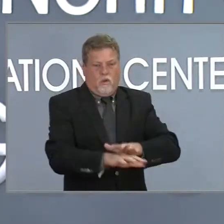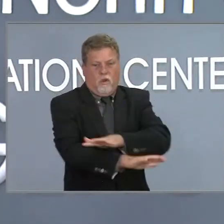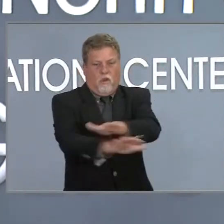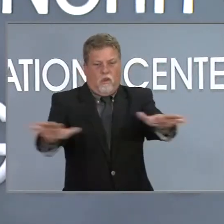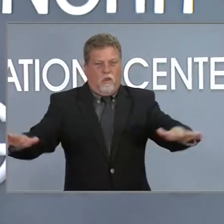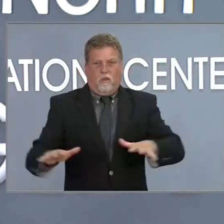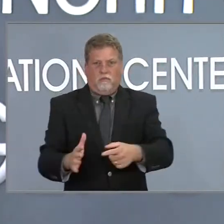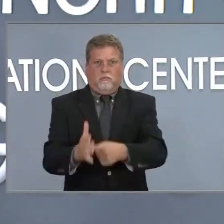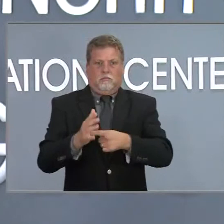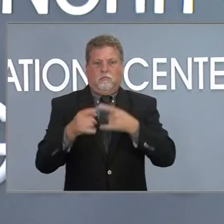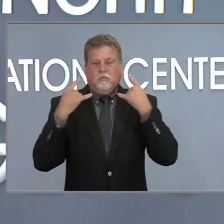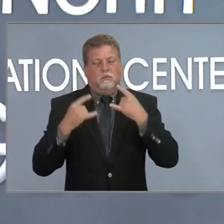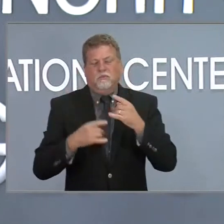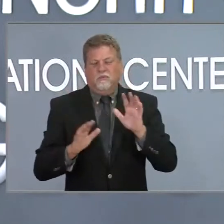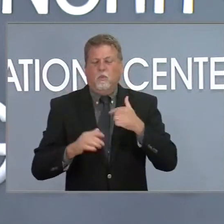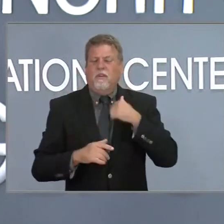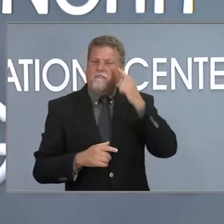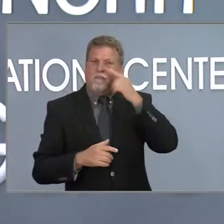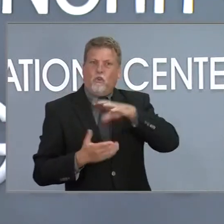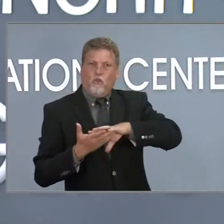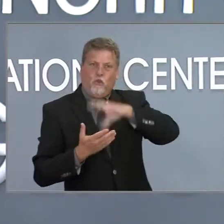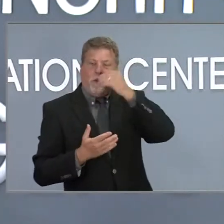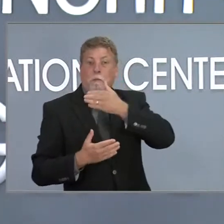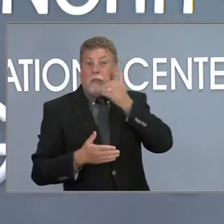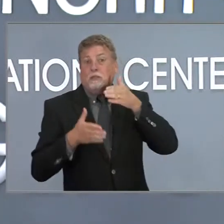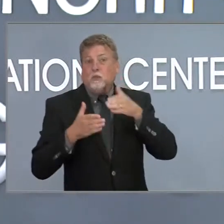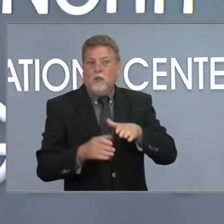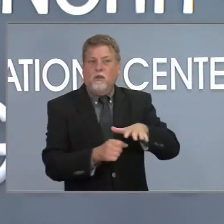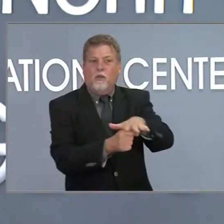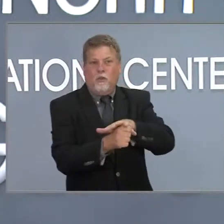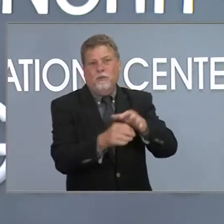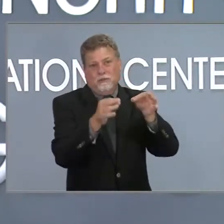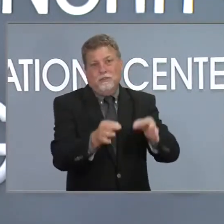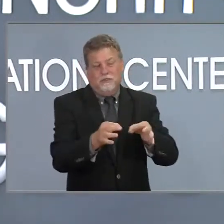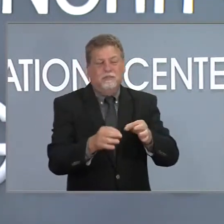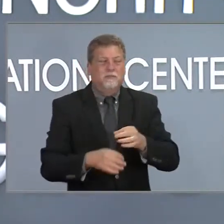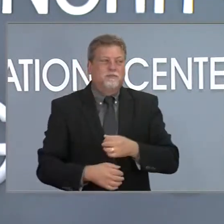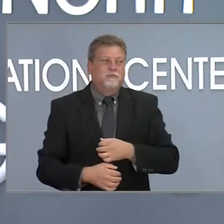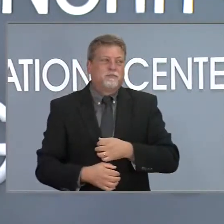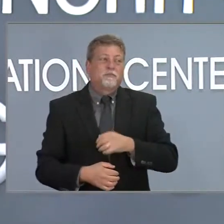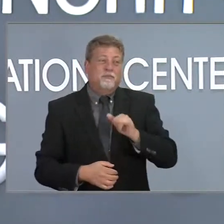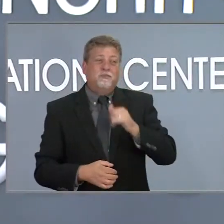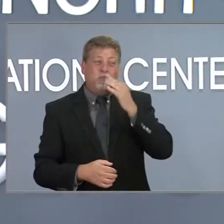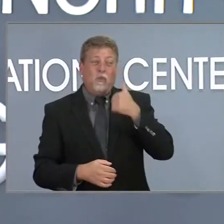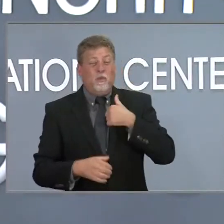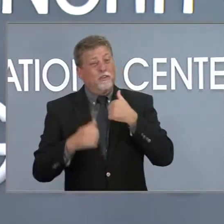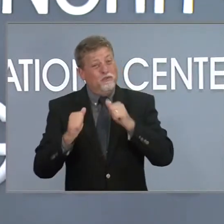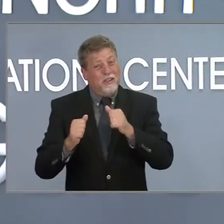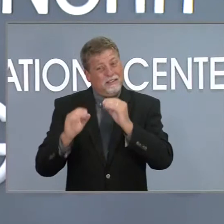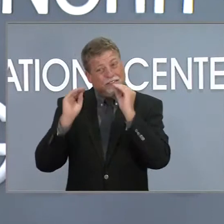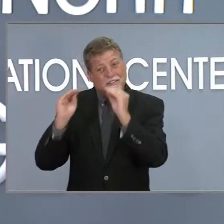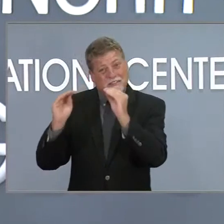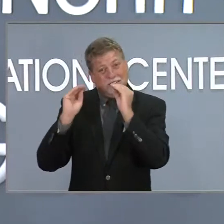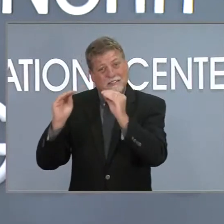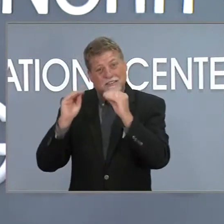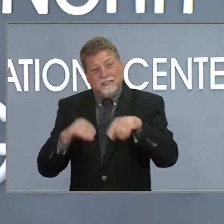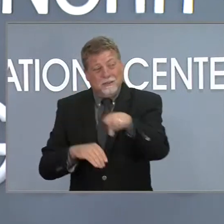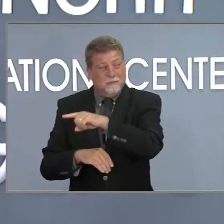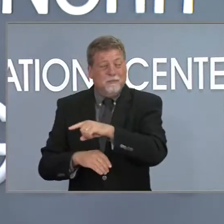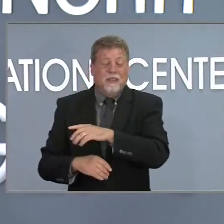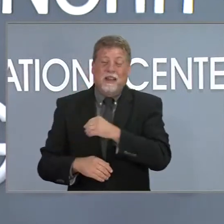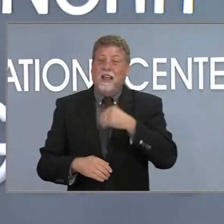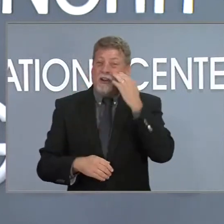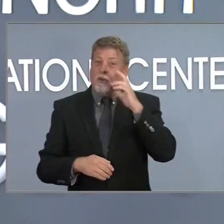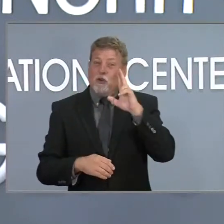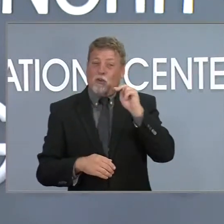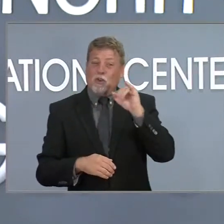so closely with them, providing health information to them about it. I hope that Union County, I know it was a